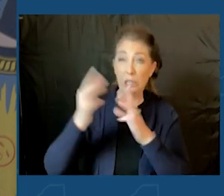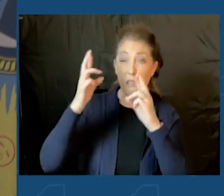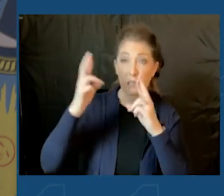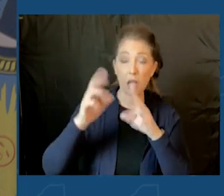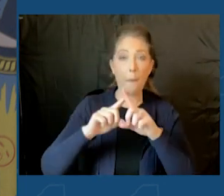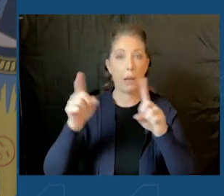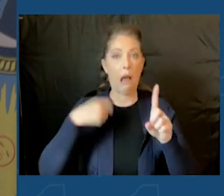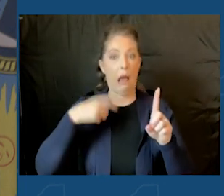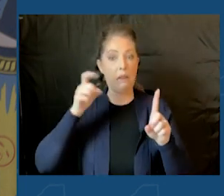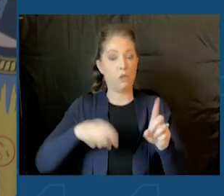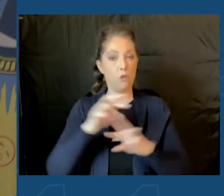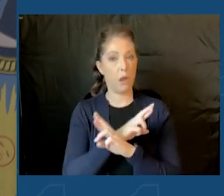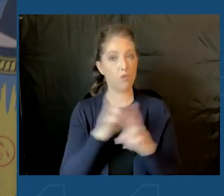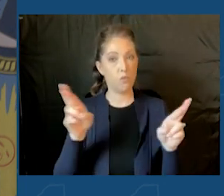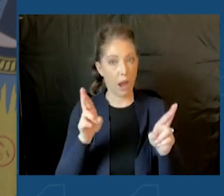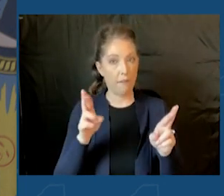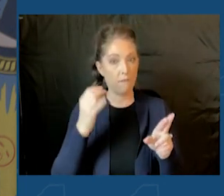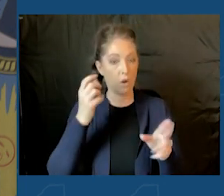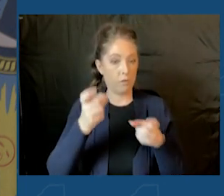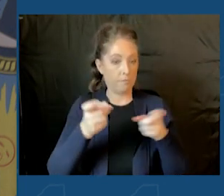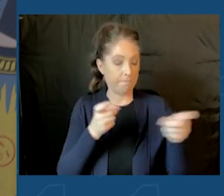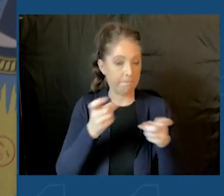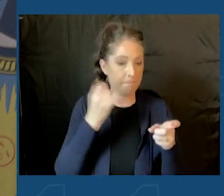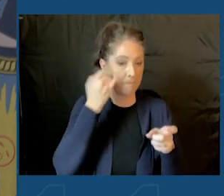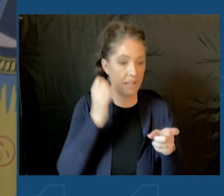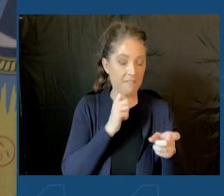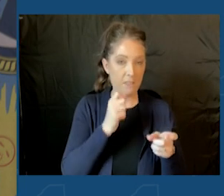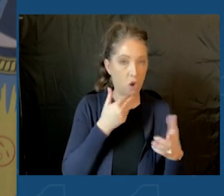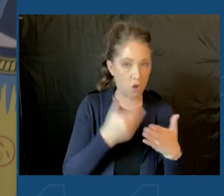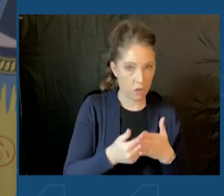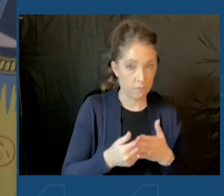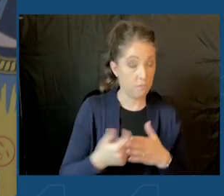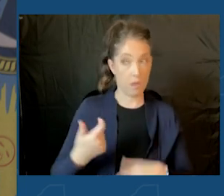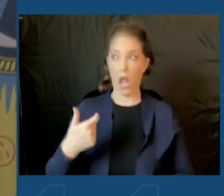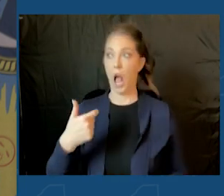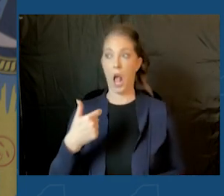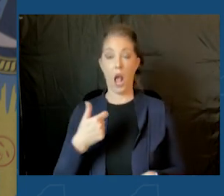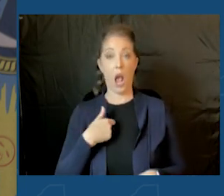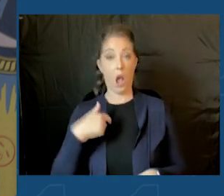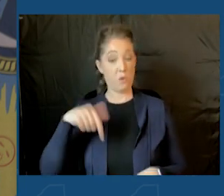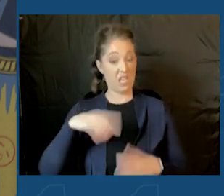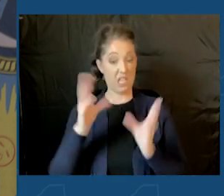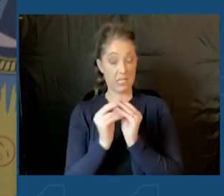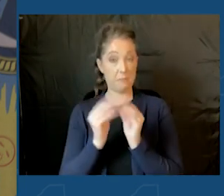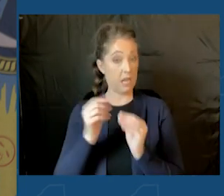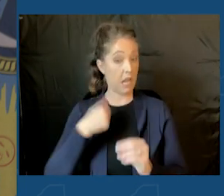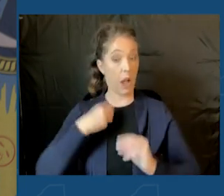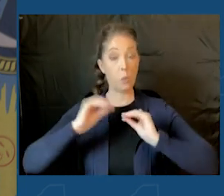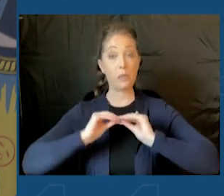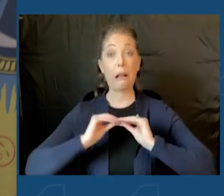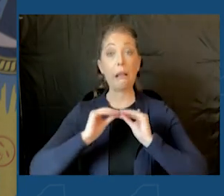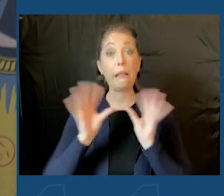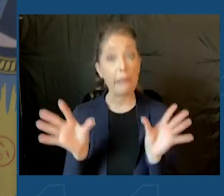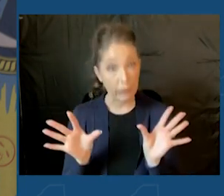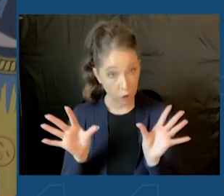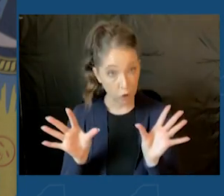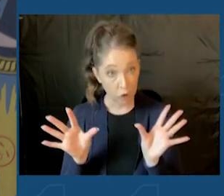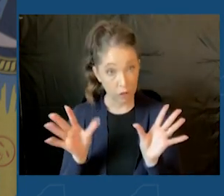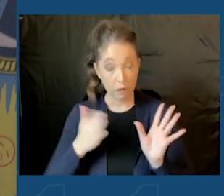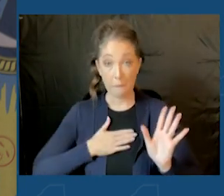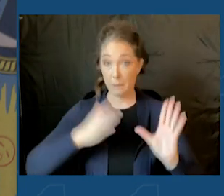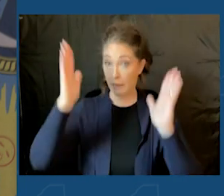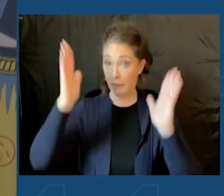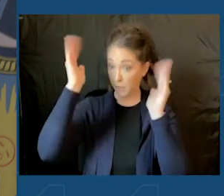operationalized to be ready to deal with things when they don't. So I was very clear in our expectations. A lot has been done to rebuild the systems and strengthen